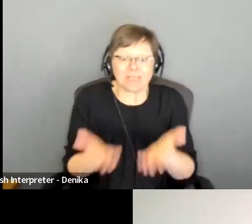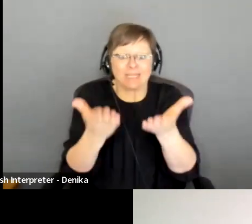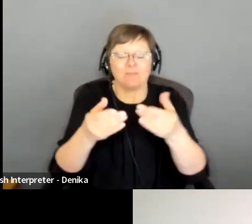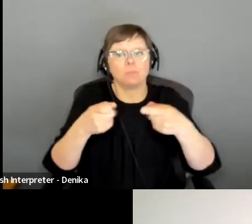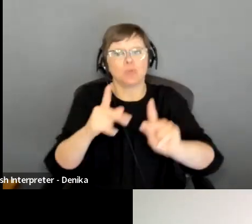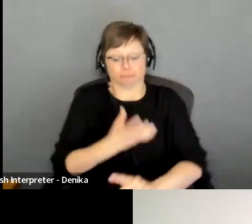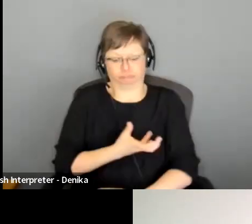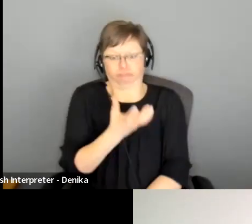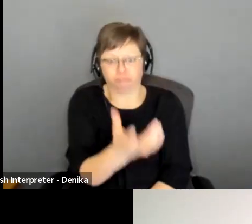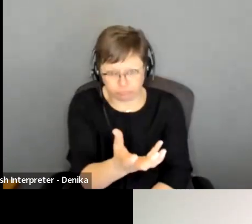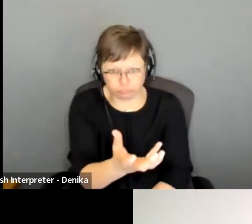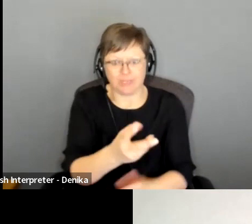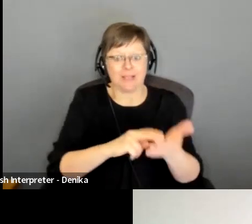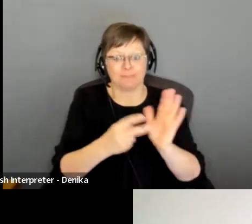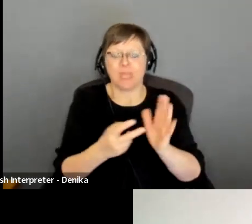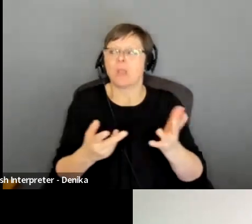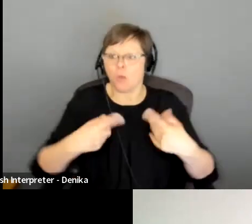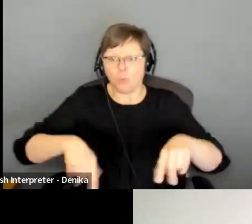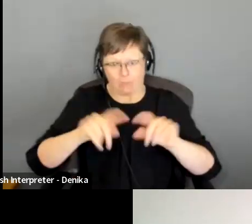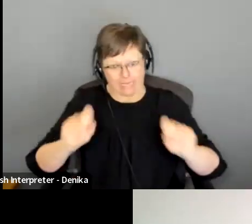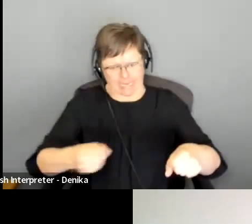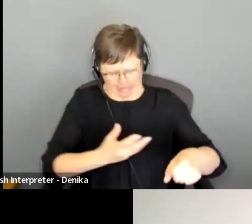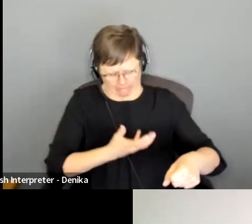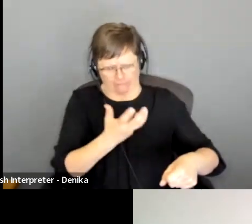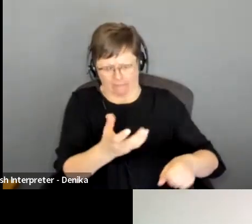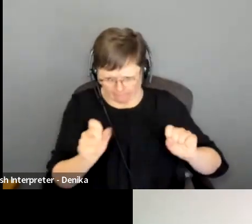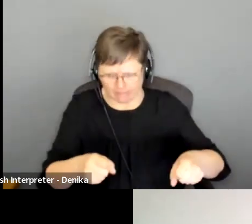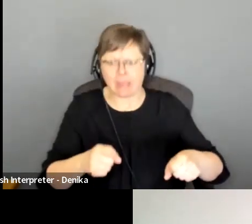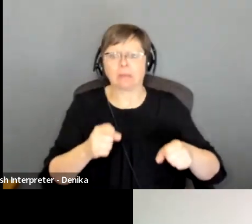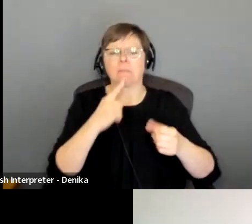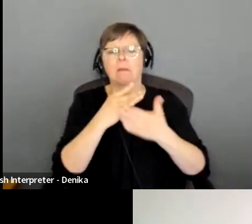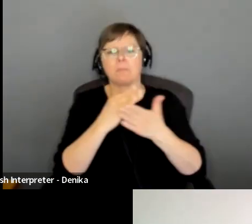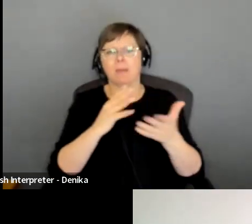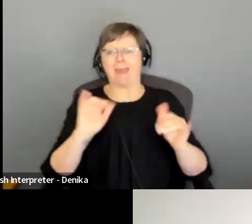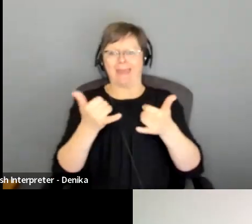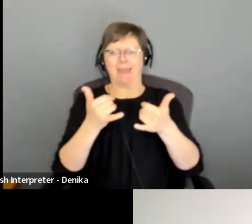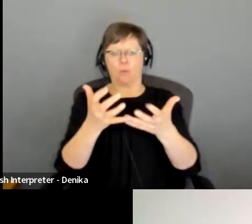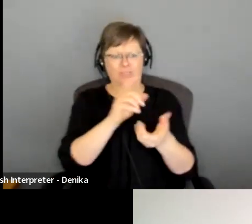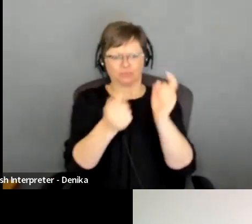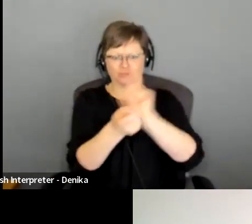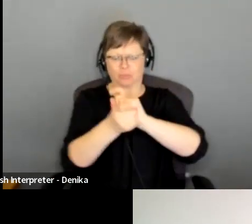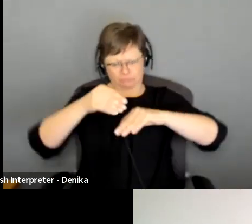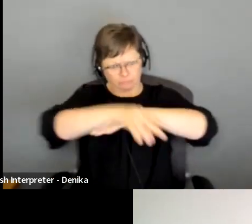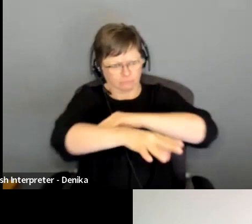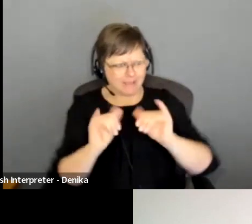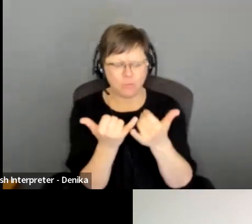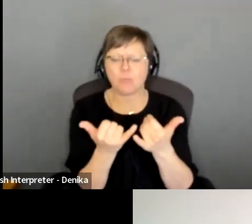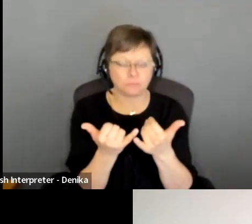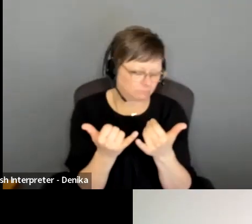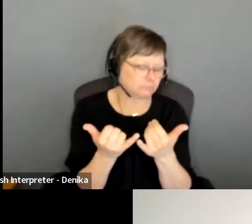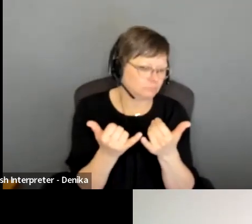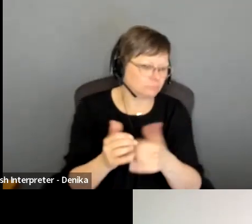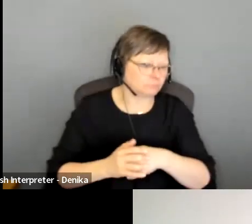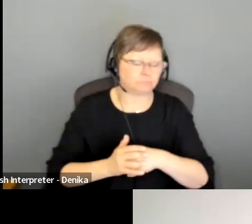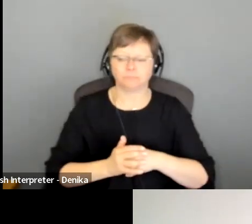frees us up to vocalize that, to say the positive changes we want to see in our community. So that's why it's important to see that. And also realize that all motivations for being